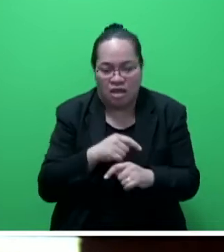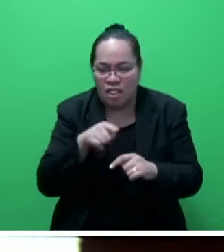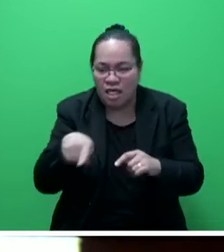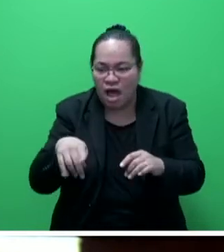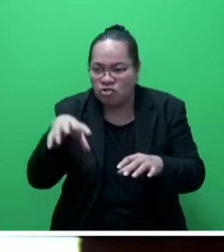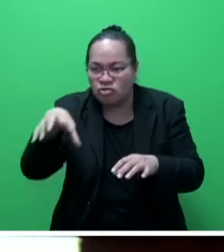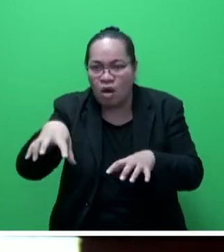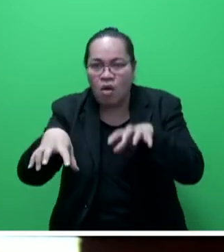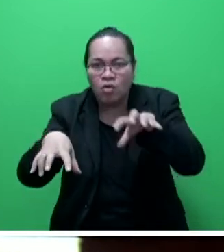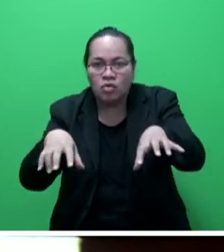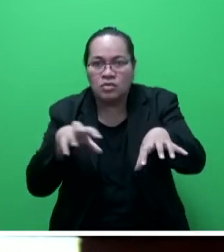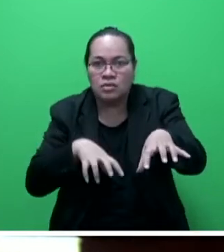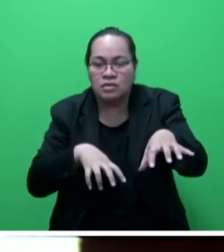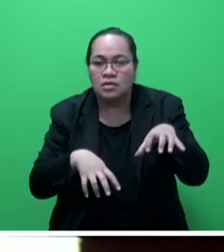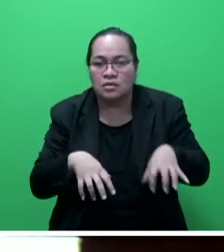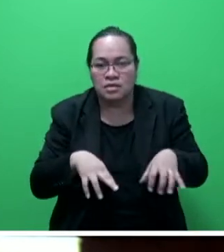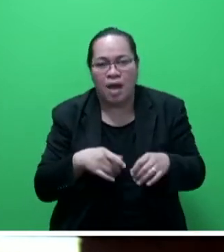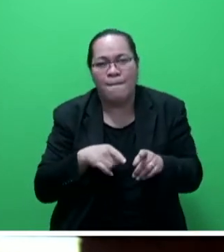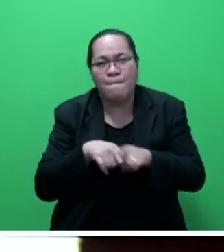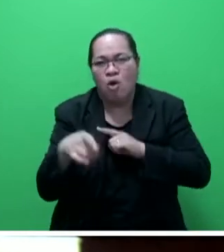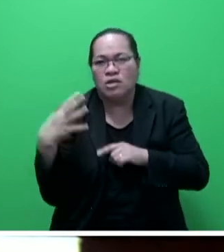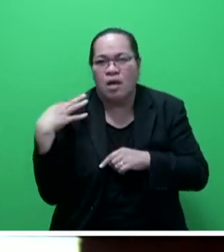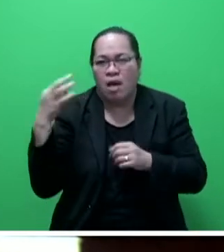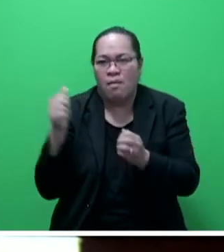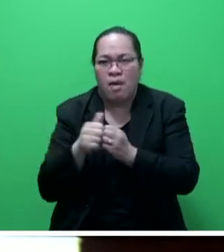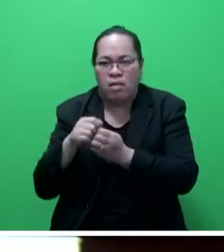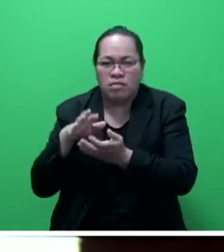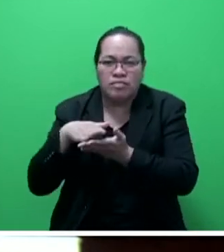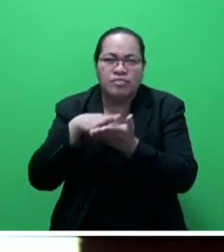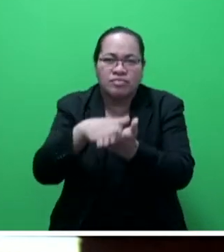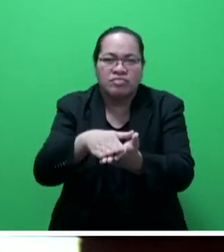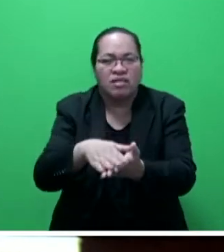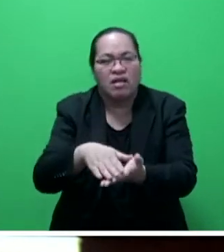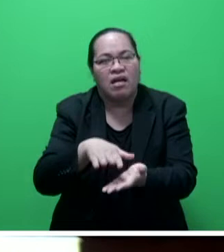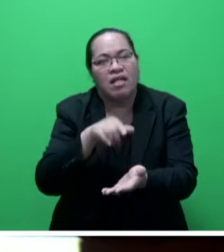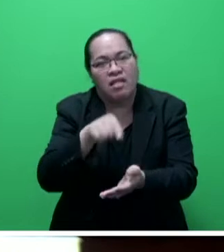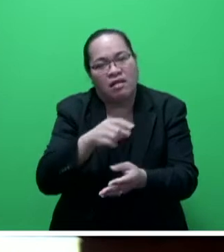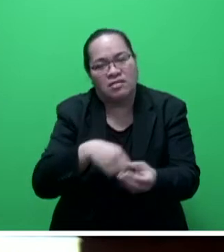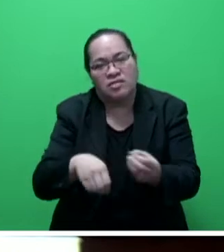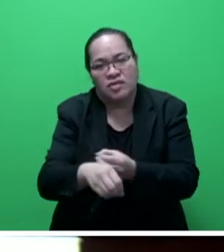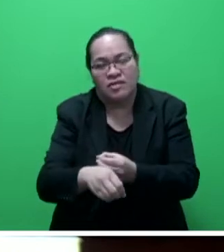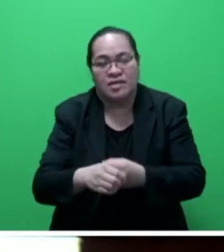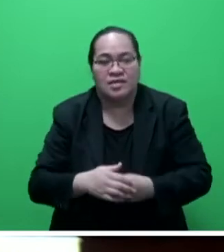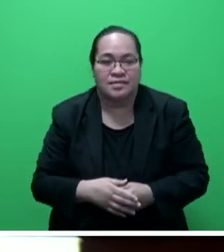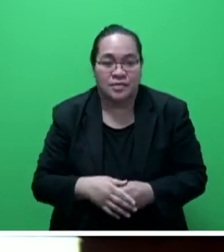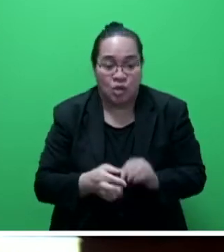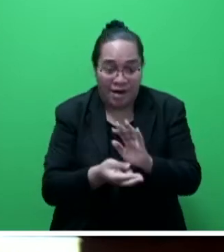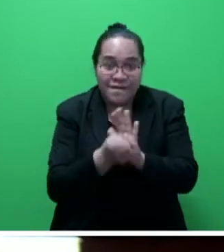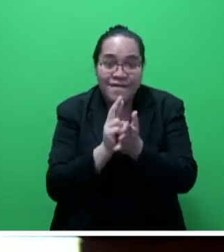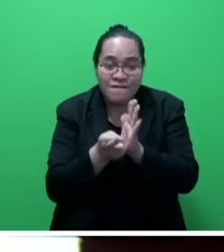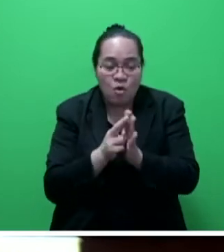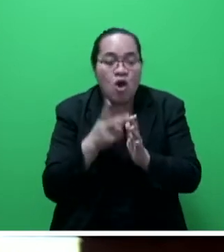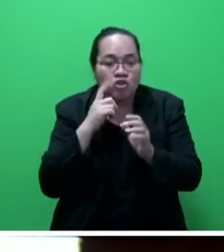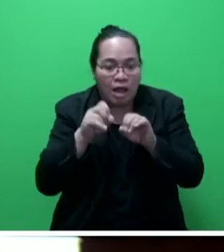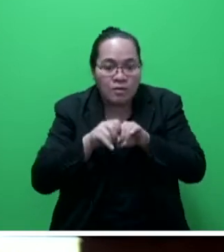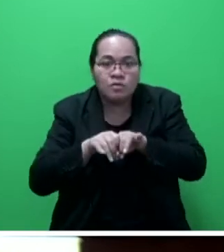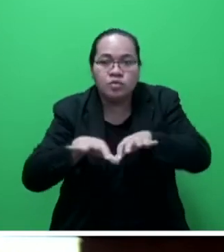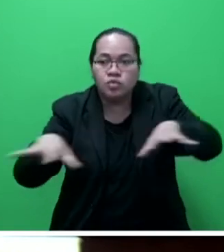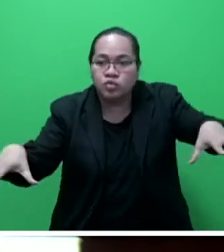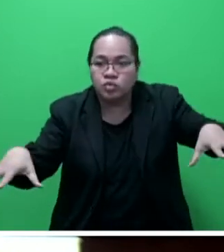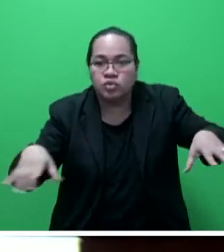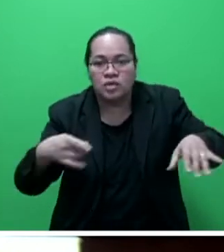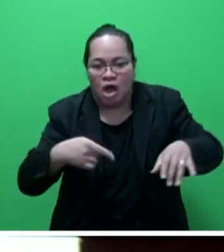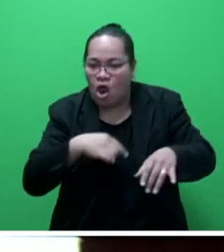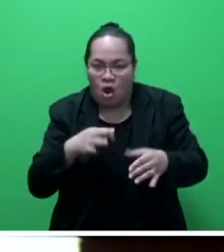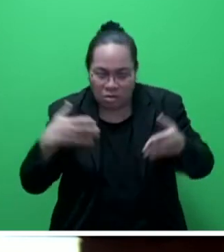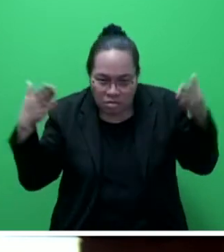that case, most applications end up with town and country planning. The review will consider decentralizing approvals so that